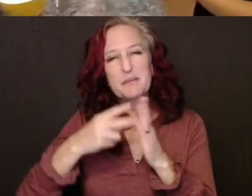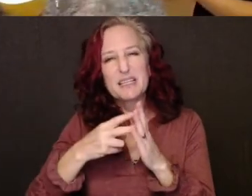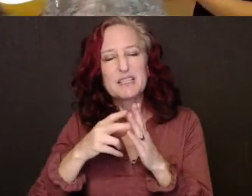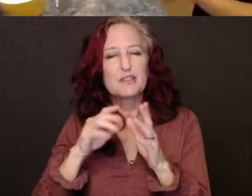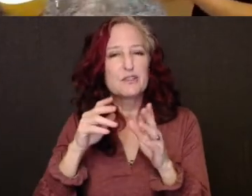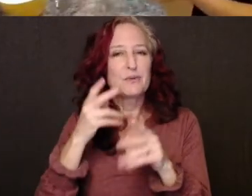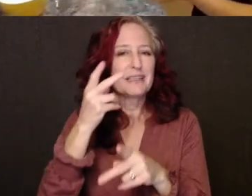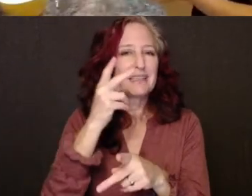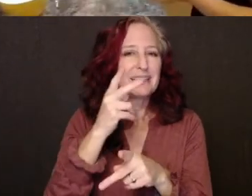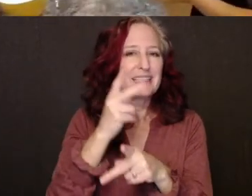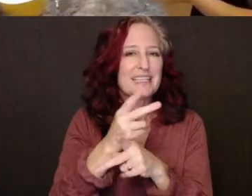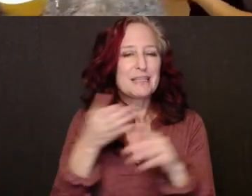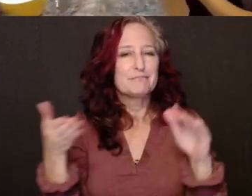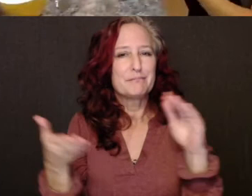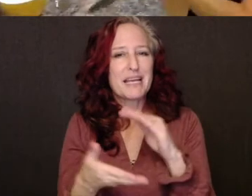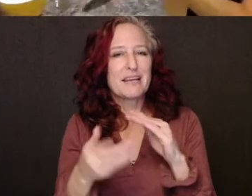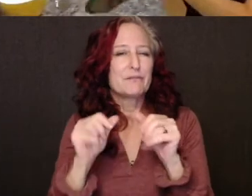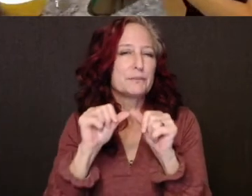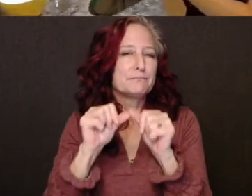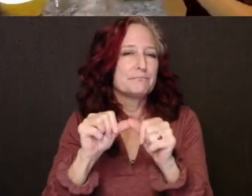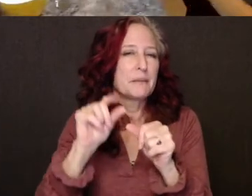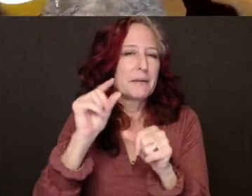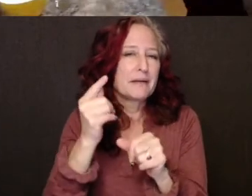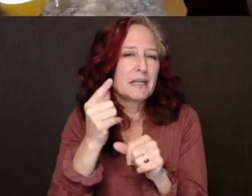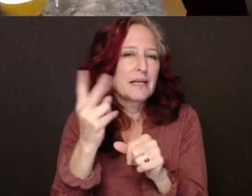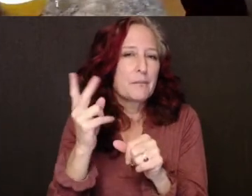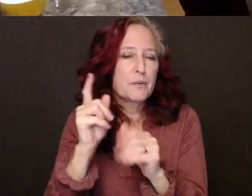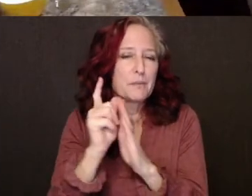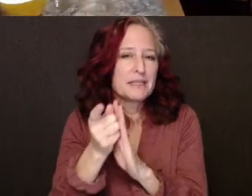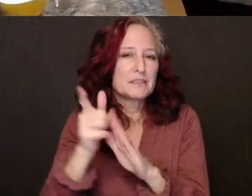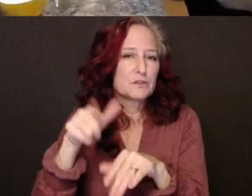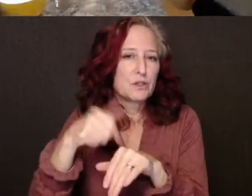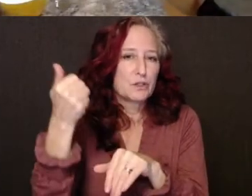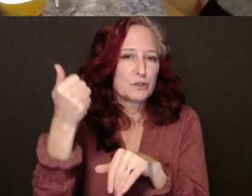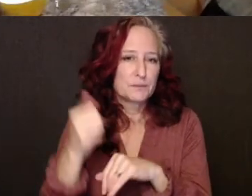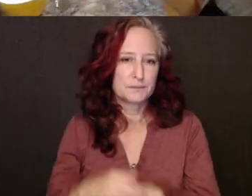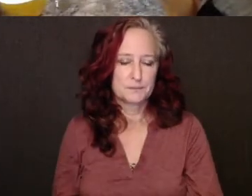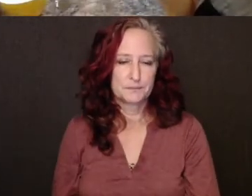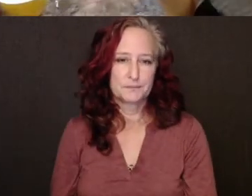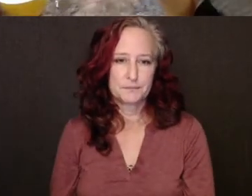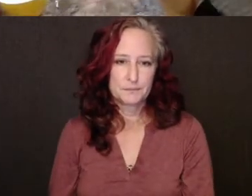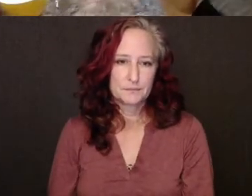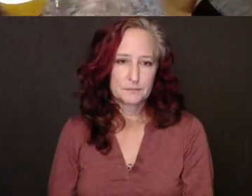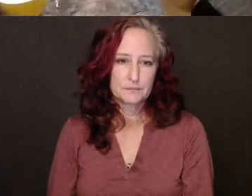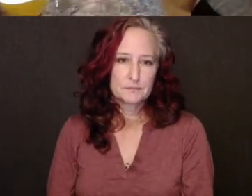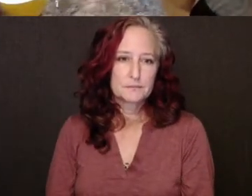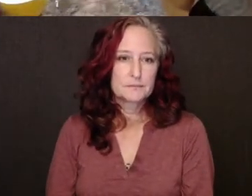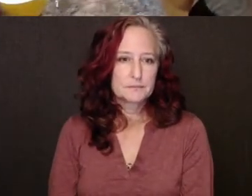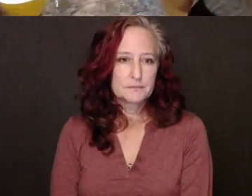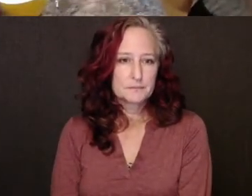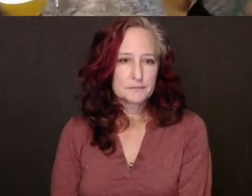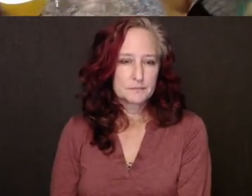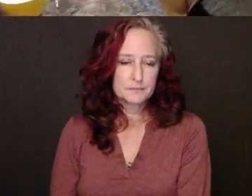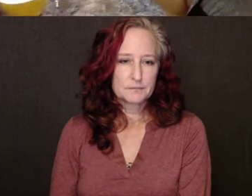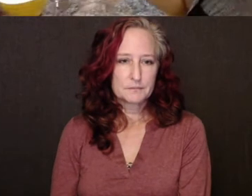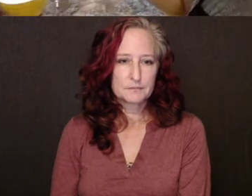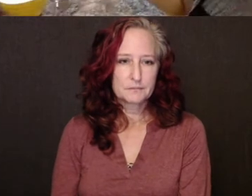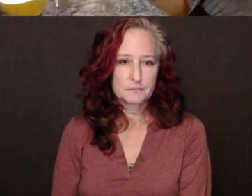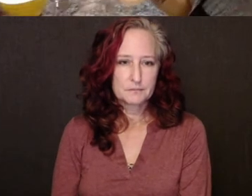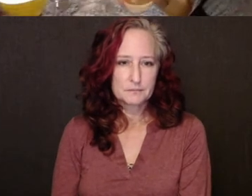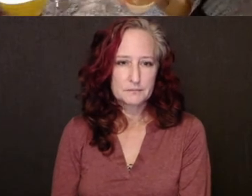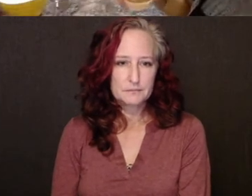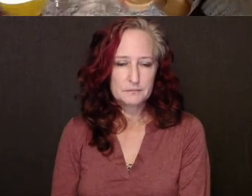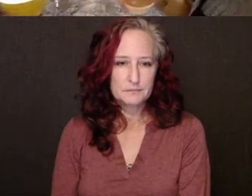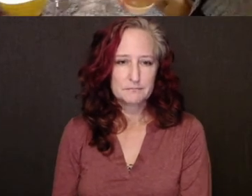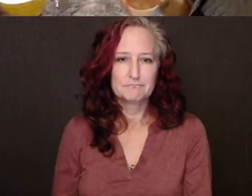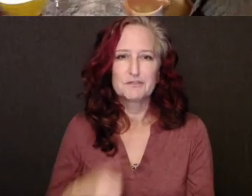little sprinkle action and then just push it right back in. That is going to release some heat from the oven, but you can just leave